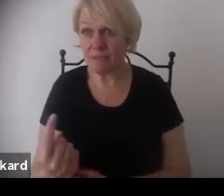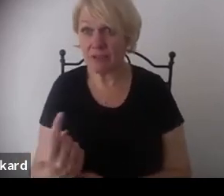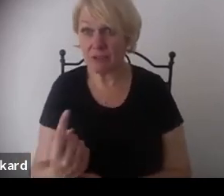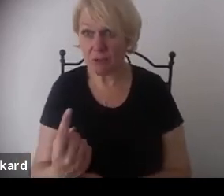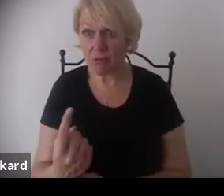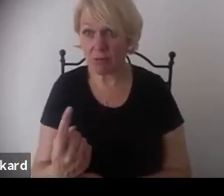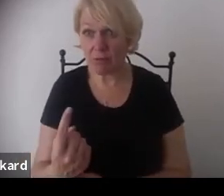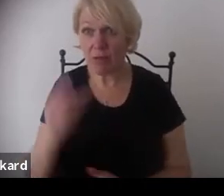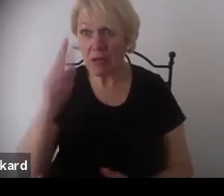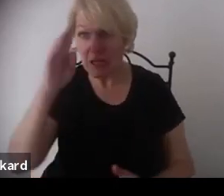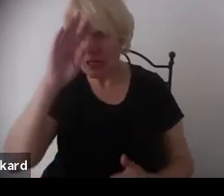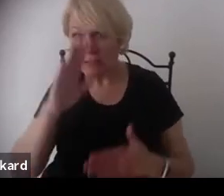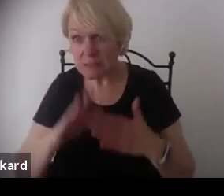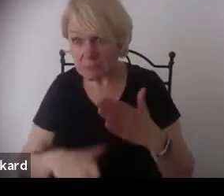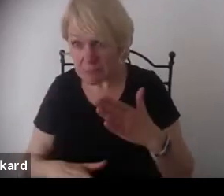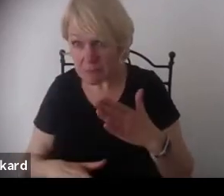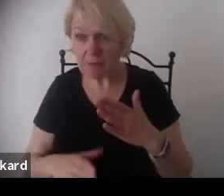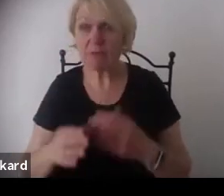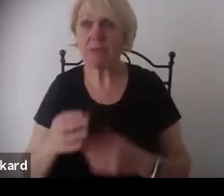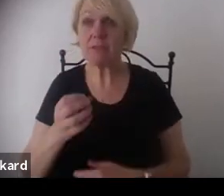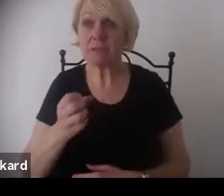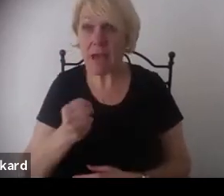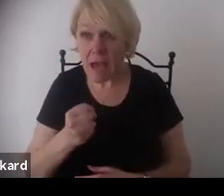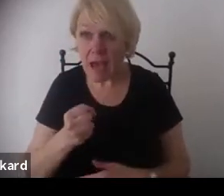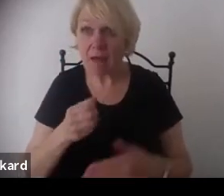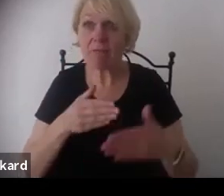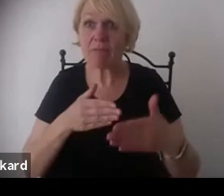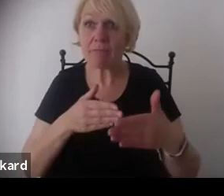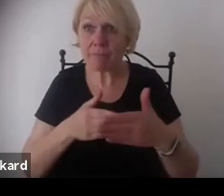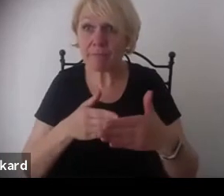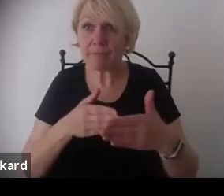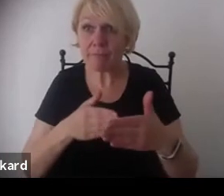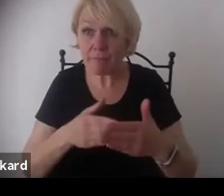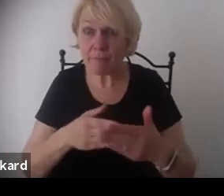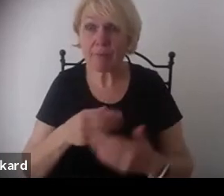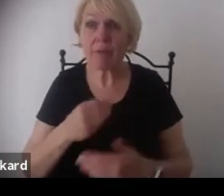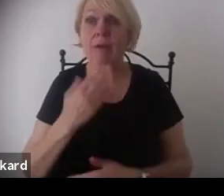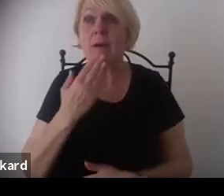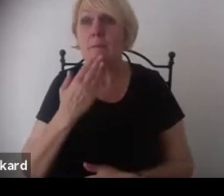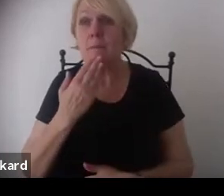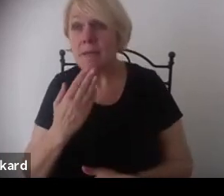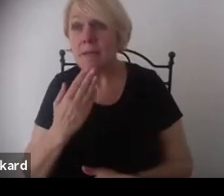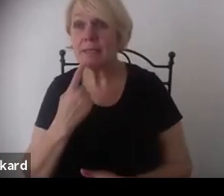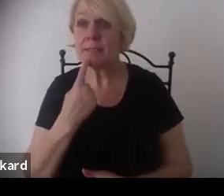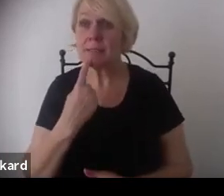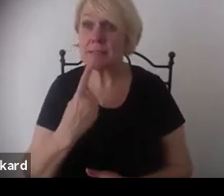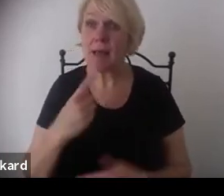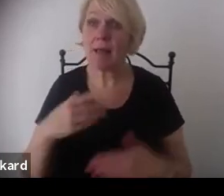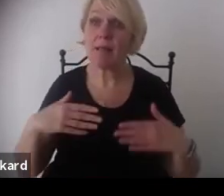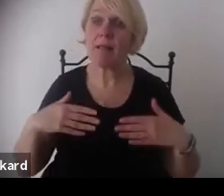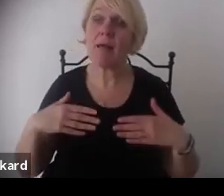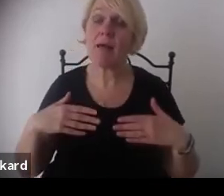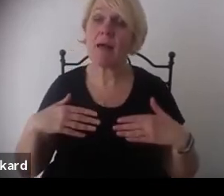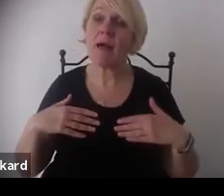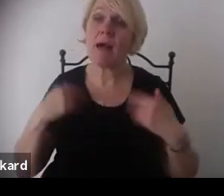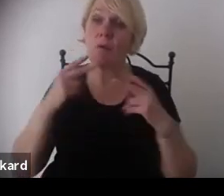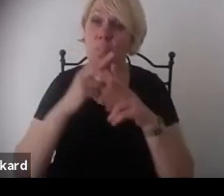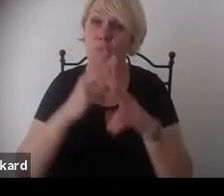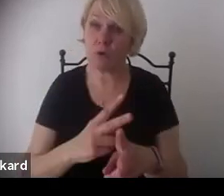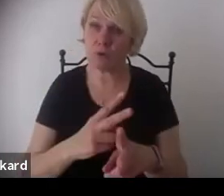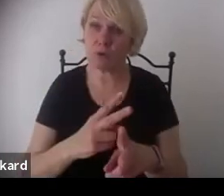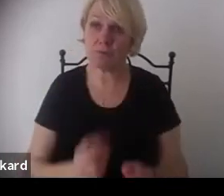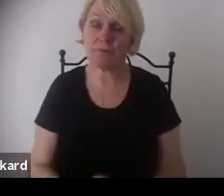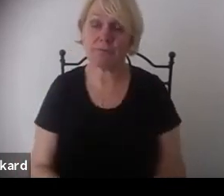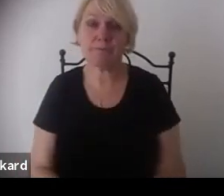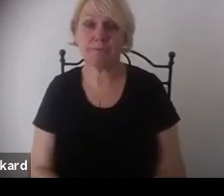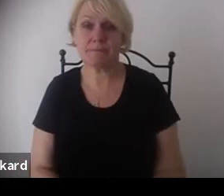do let us know, Healthwatch directly, and we can forward that to yourselves. But more generically, I mean, how do you pick up on feedback? How